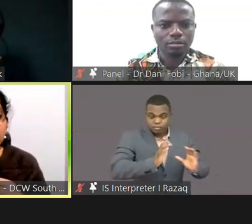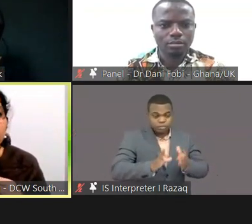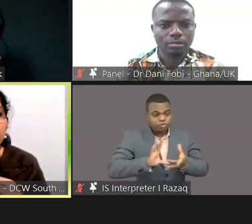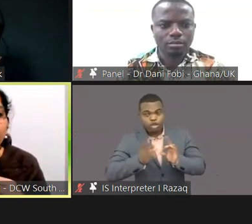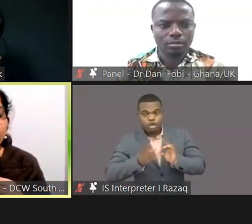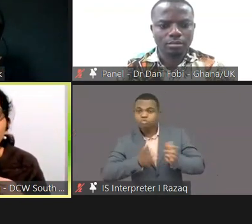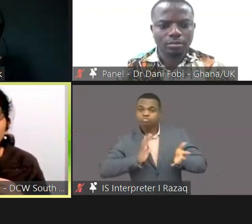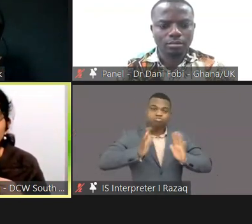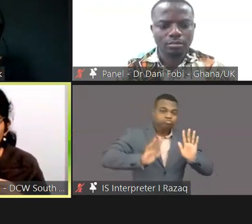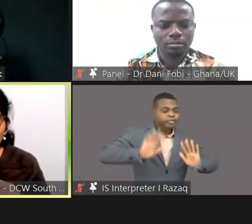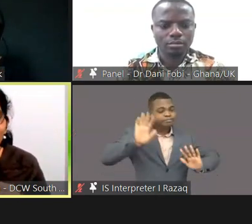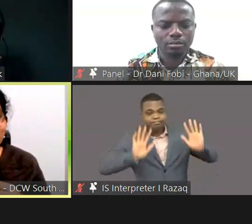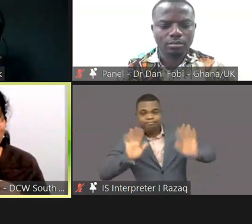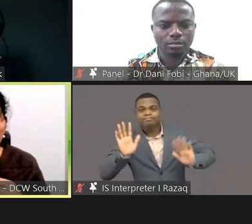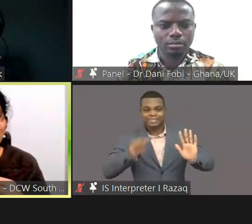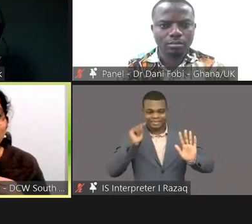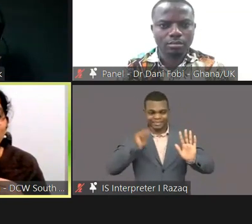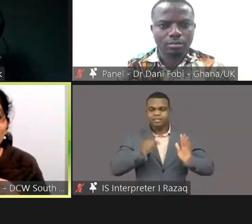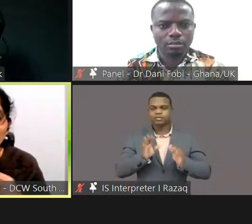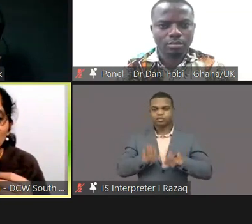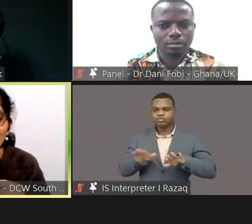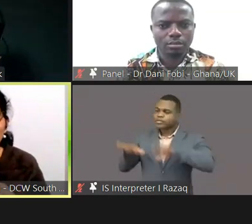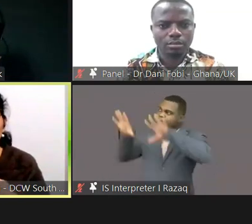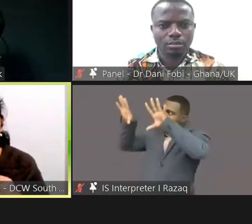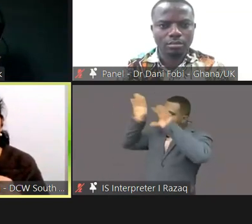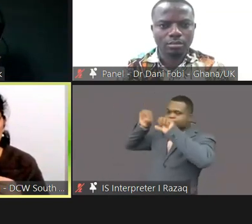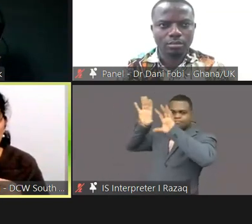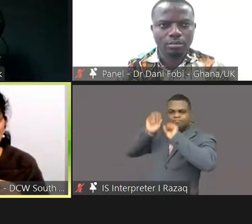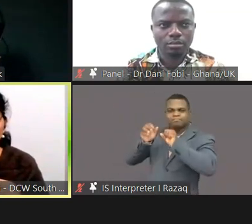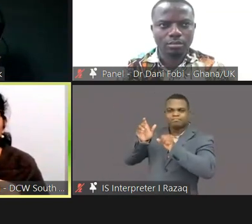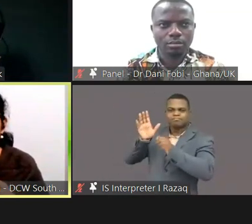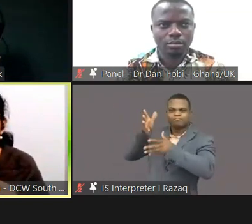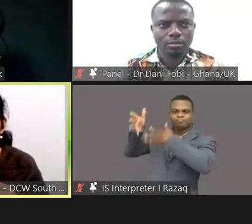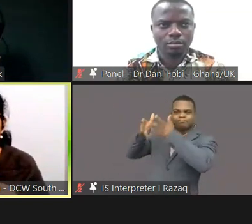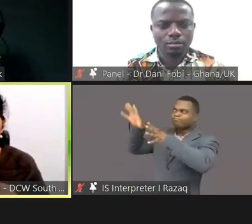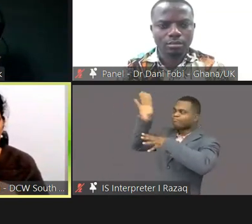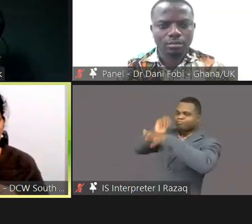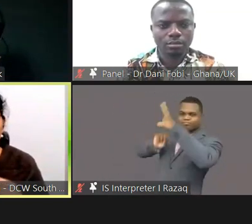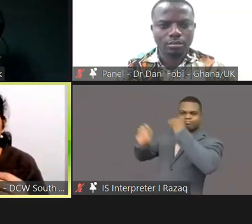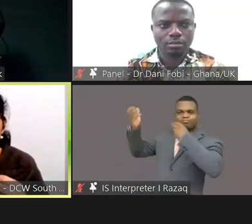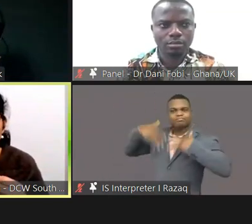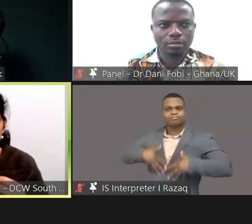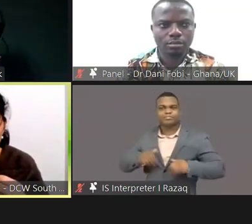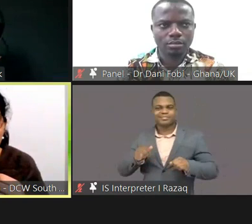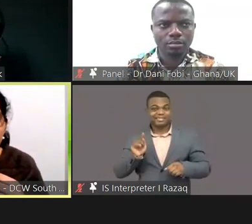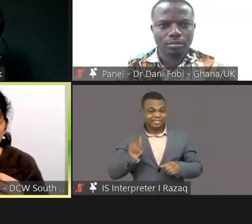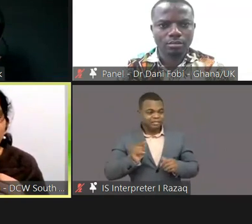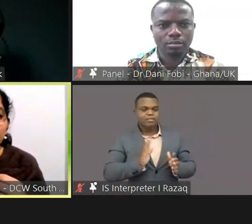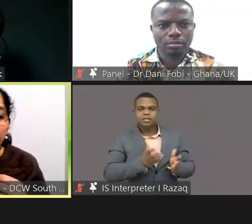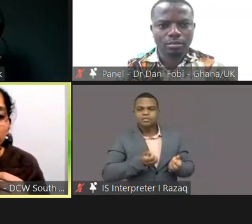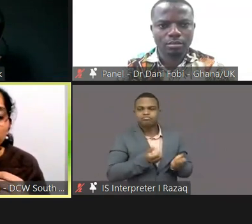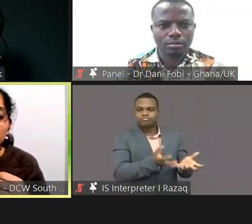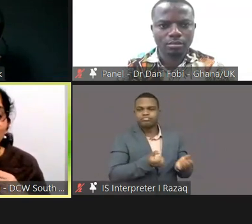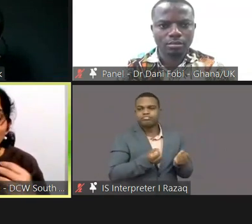vocabulary. And like someone asked, if visuals need to be used, or what are the different methods or resources.